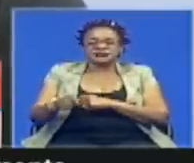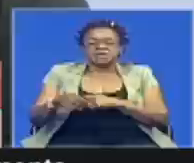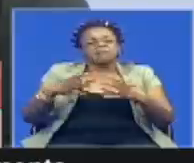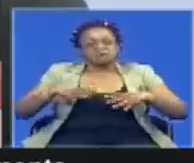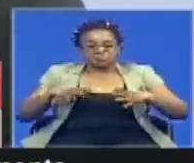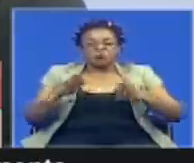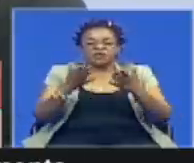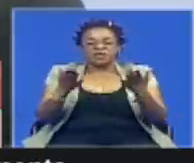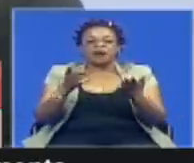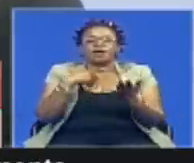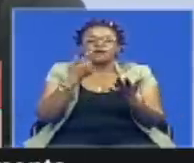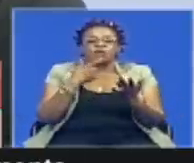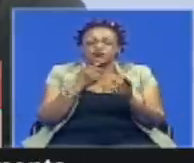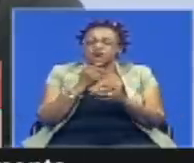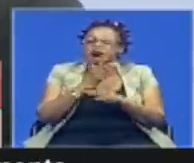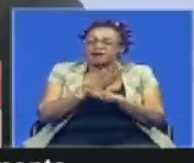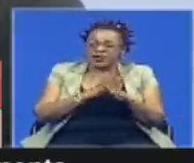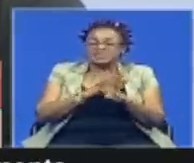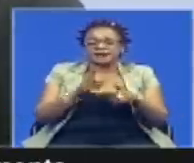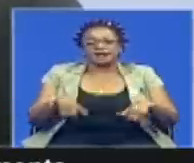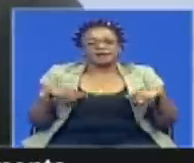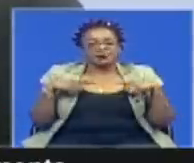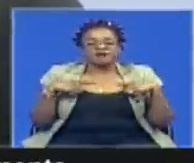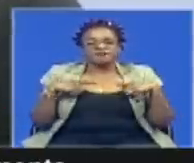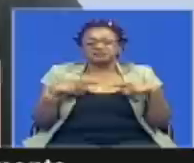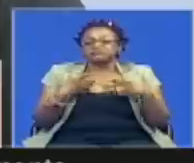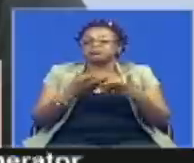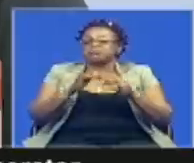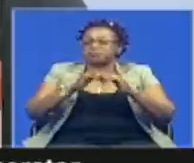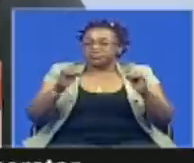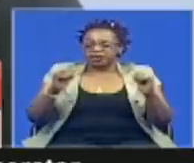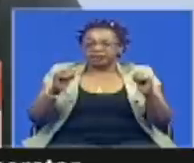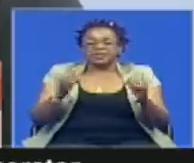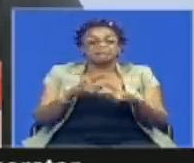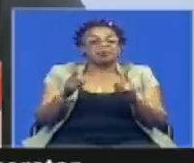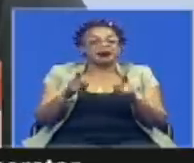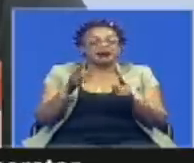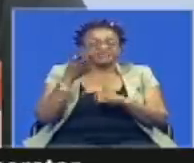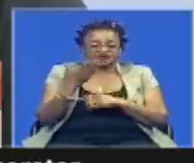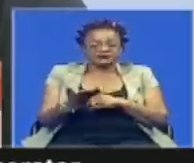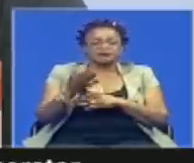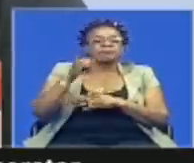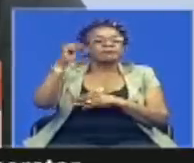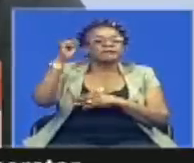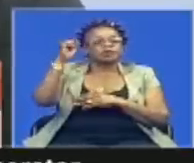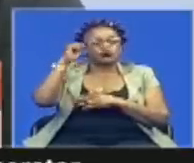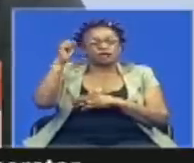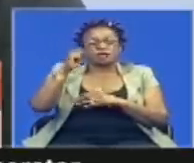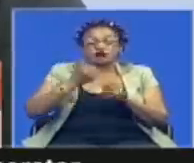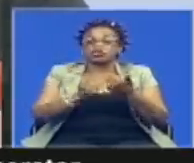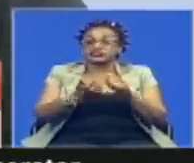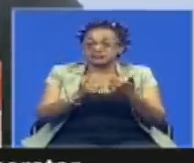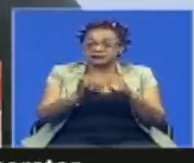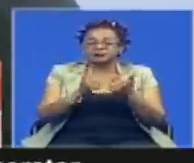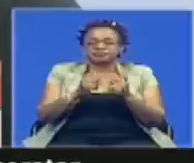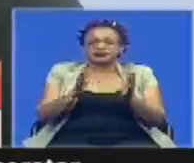been hurt, their lives that have been broken and torn apart by this political contest and